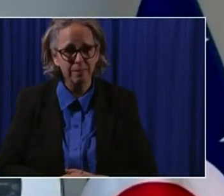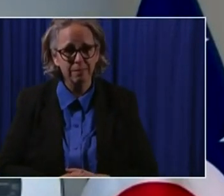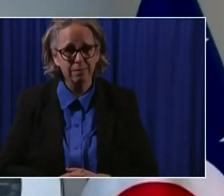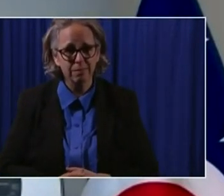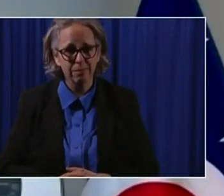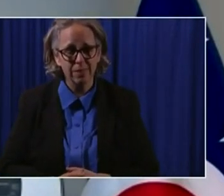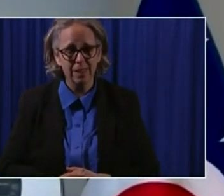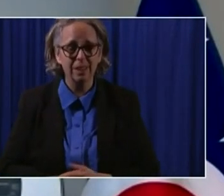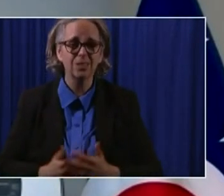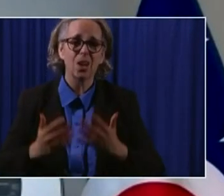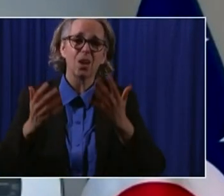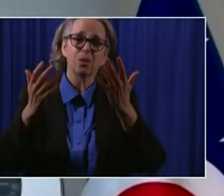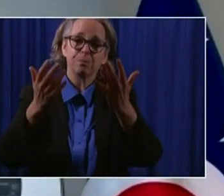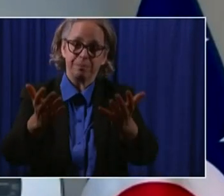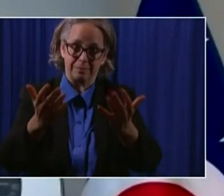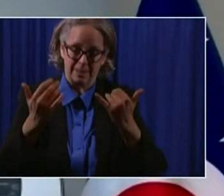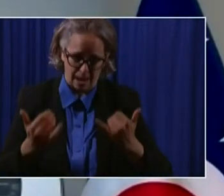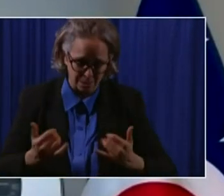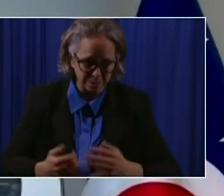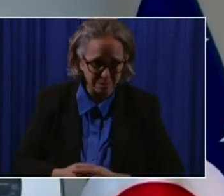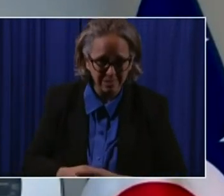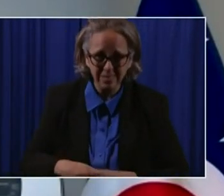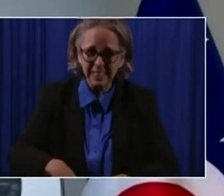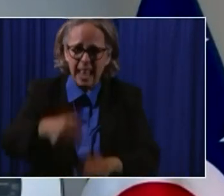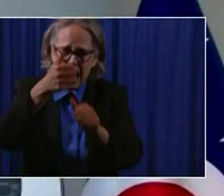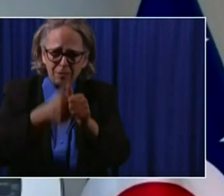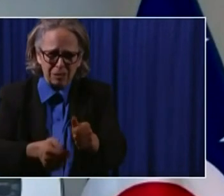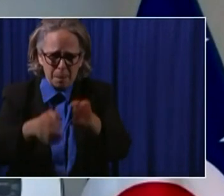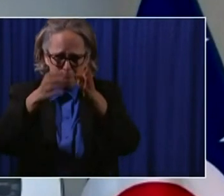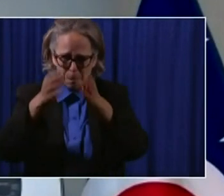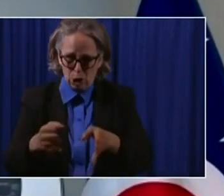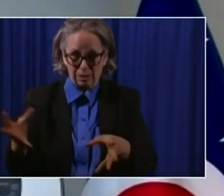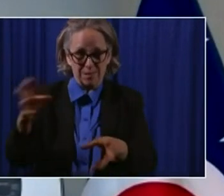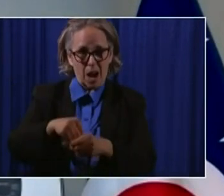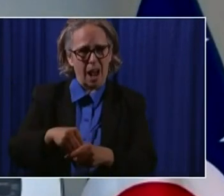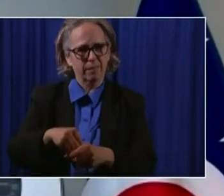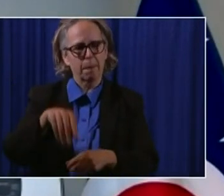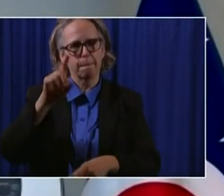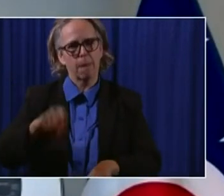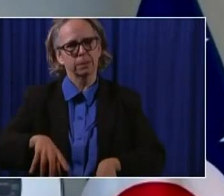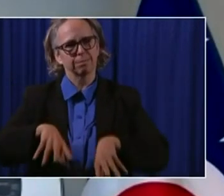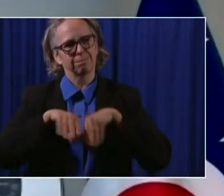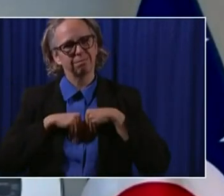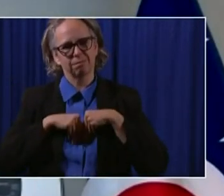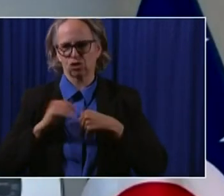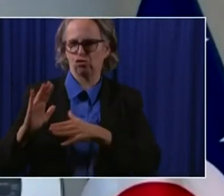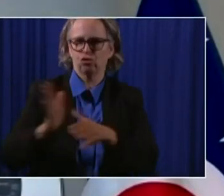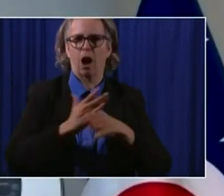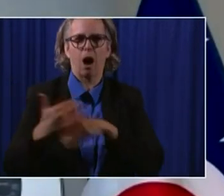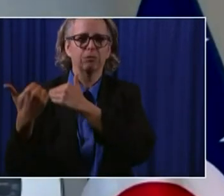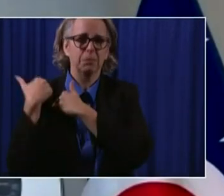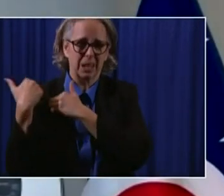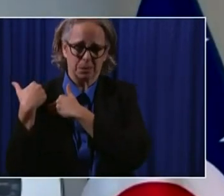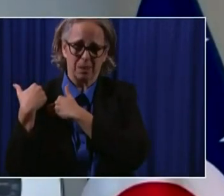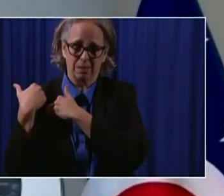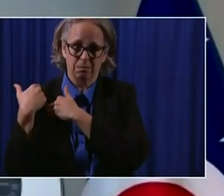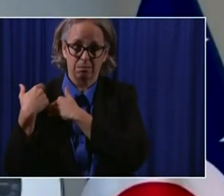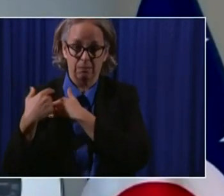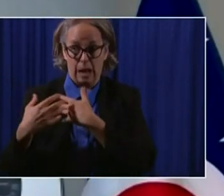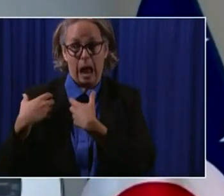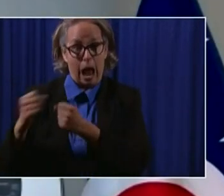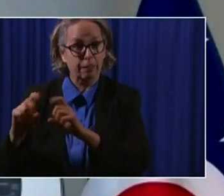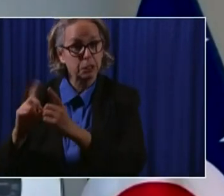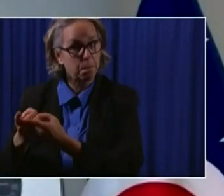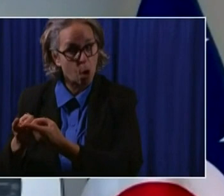everyone involved must be accountable. In addition to the health department, the Ohio High School Athletic Association will hold